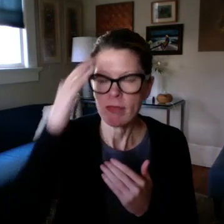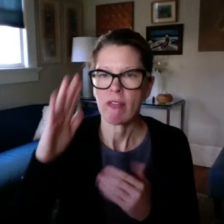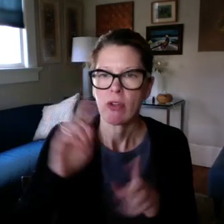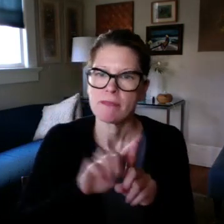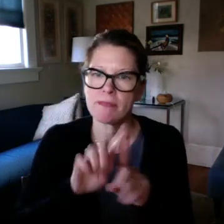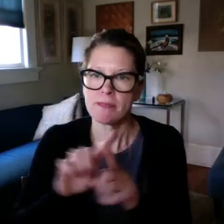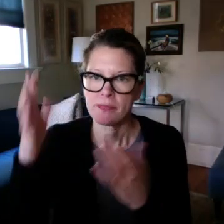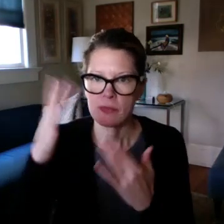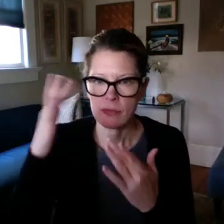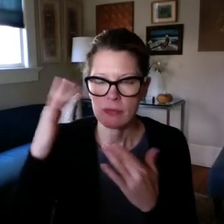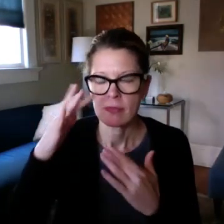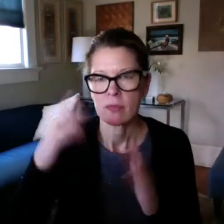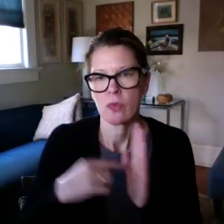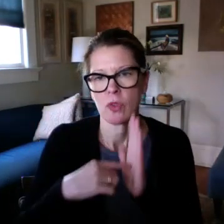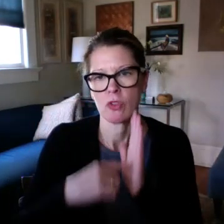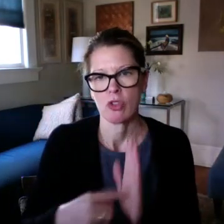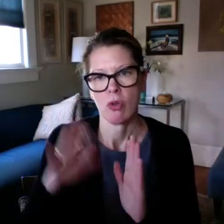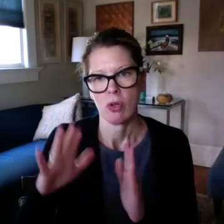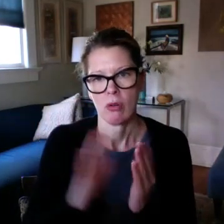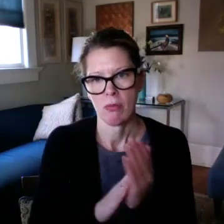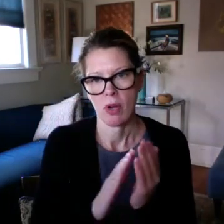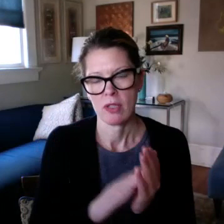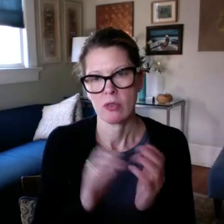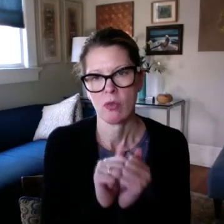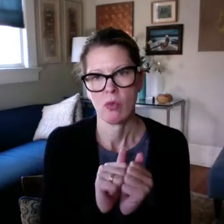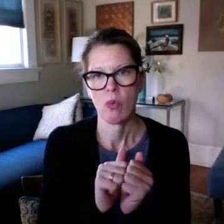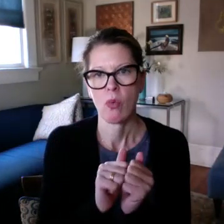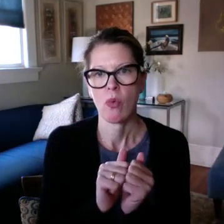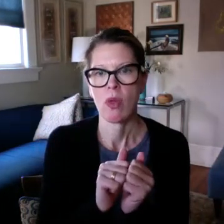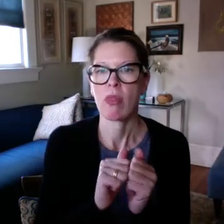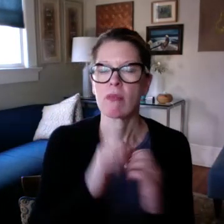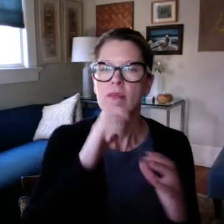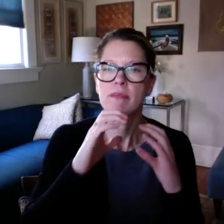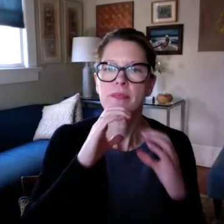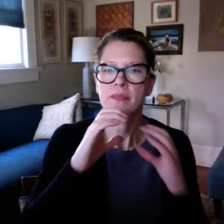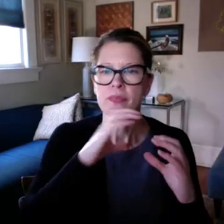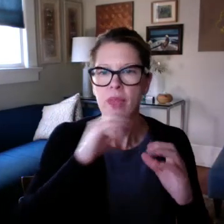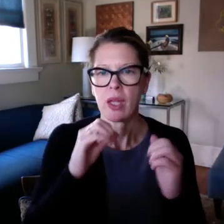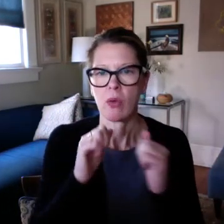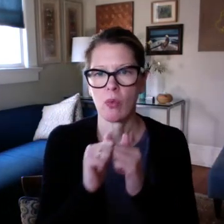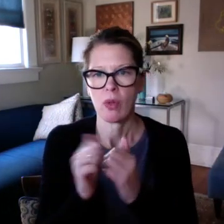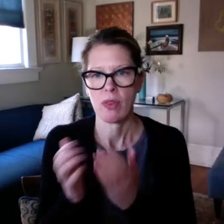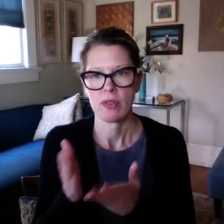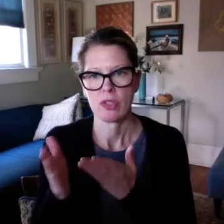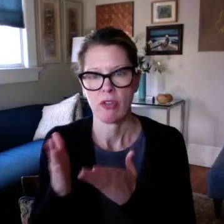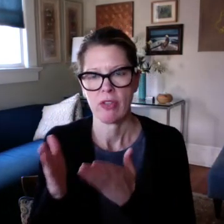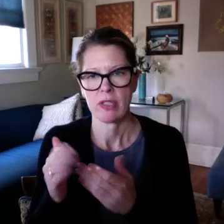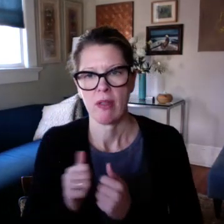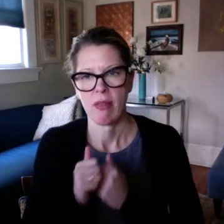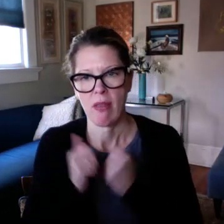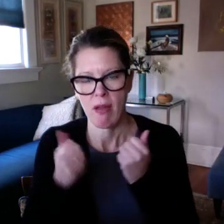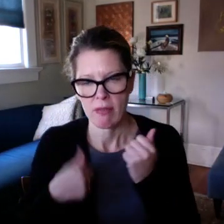show forth your praise, not only with our lips, but in our lives, by giving up ourselves to your